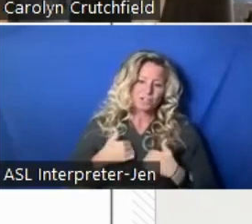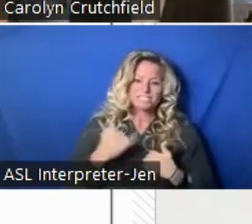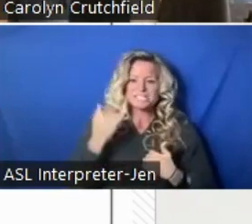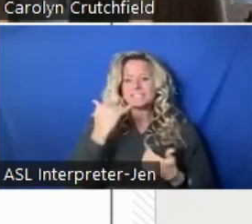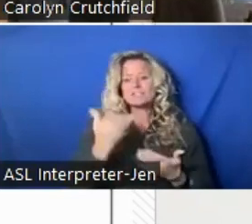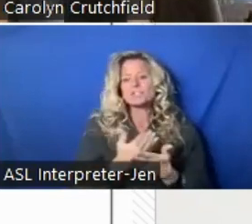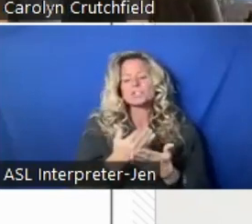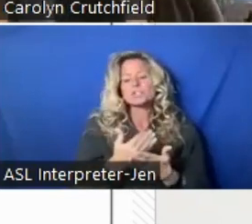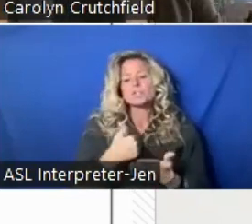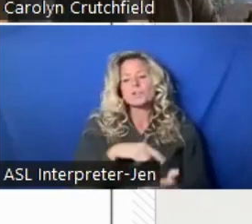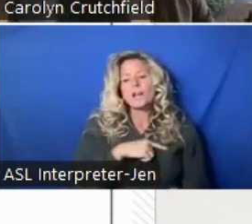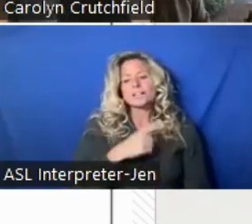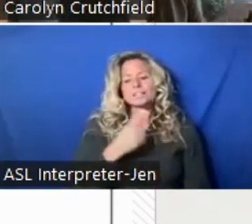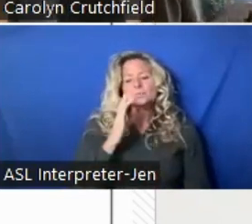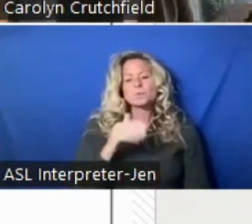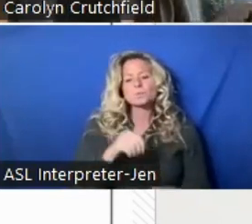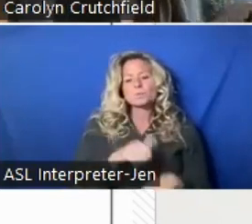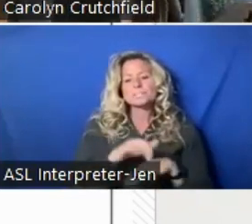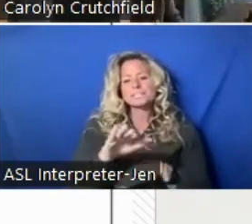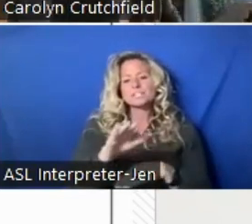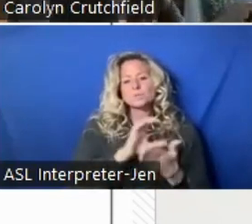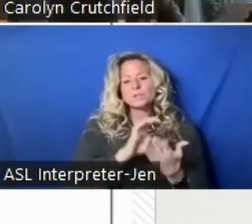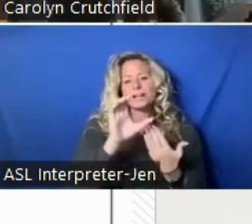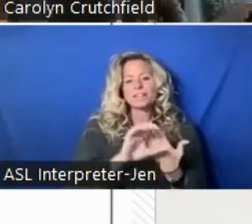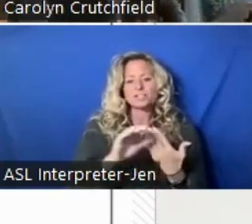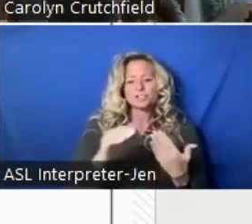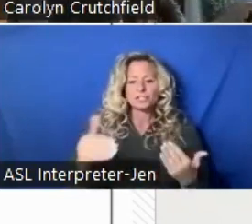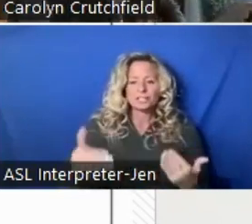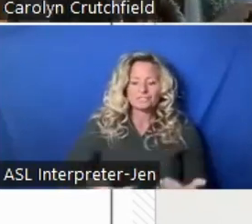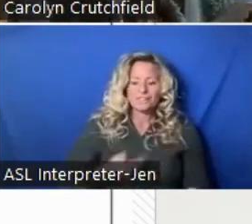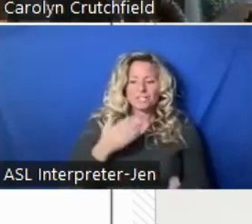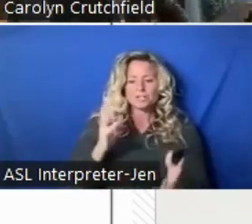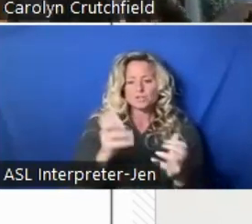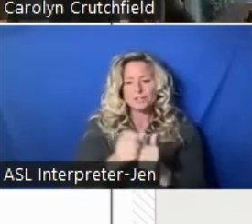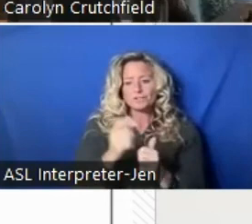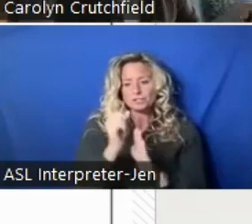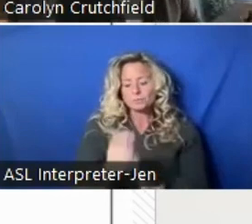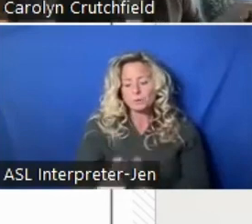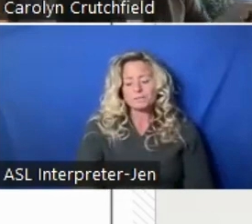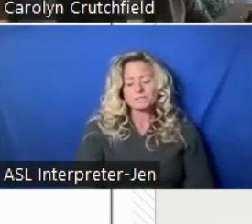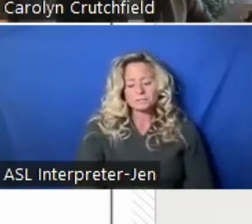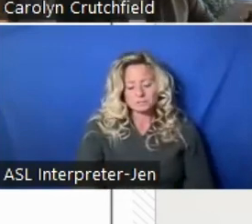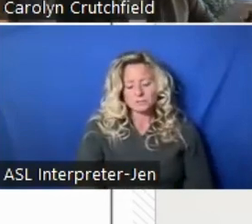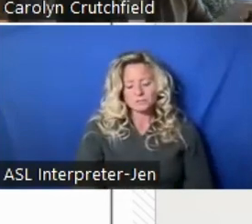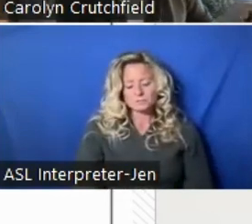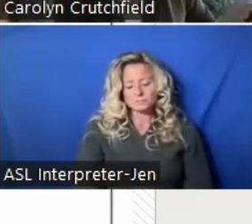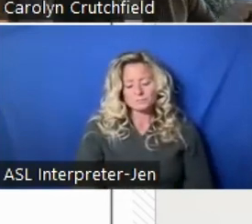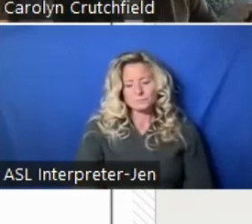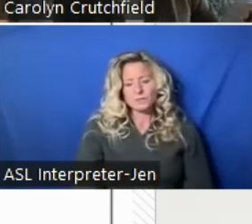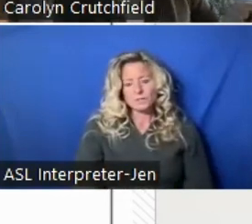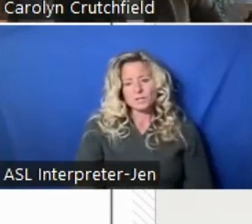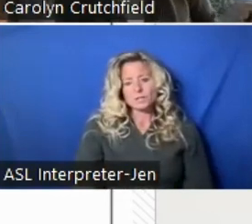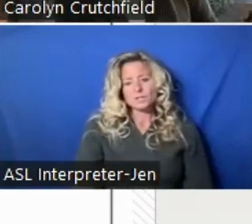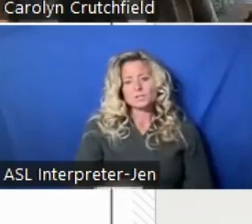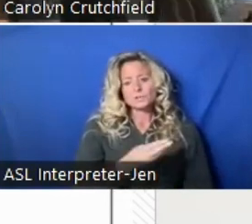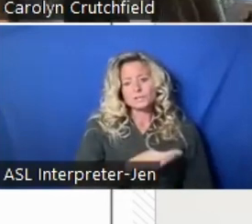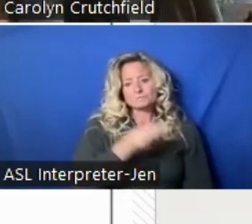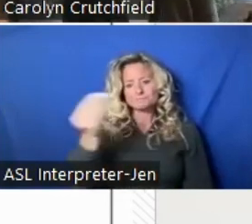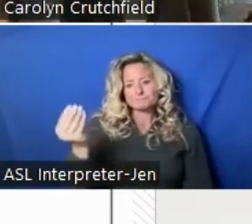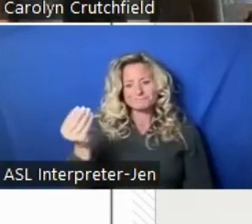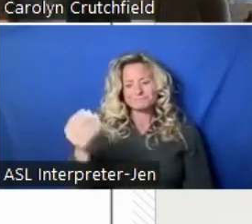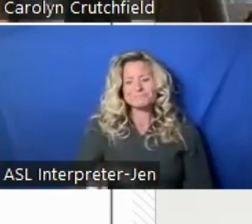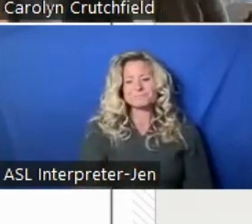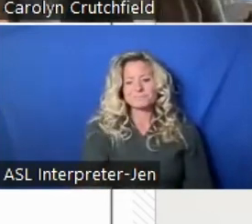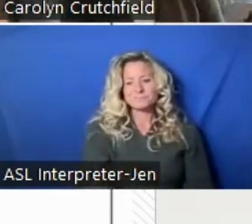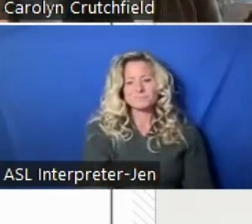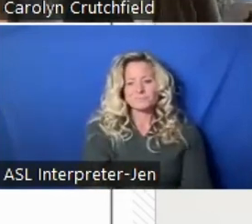to us, we will send you a calendar invite to chat for just a minute so we can pass the information along. So